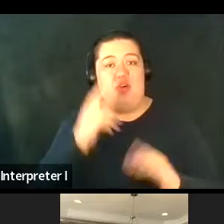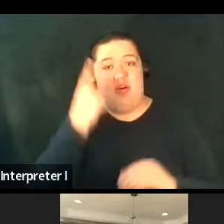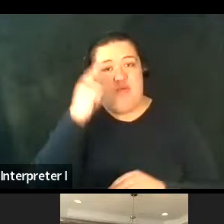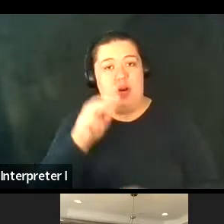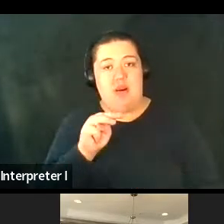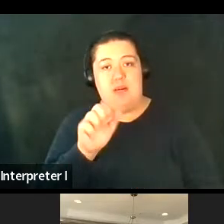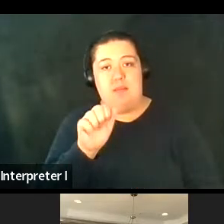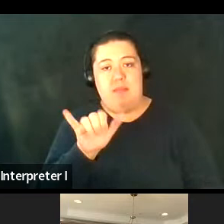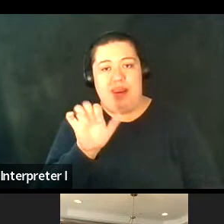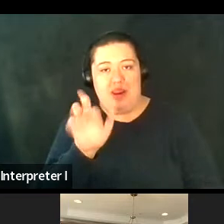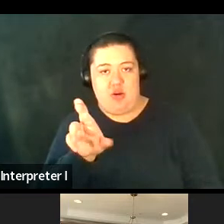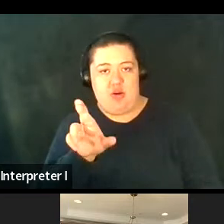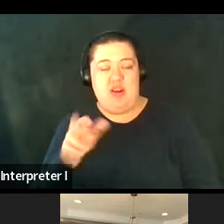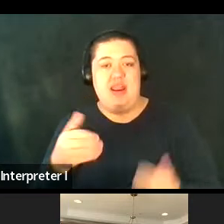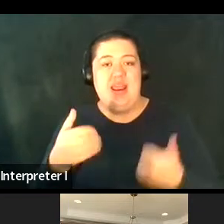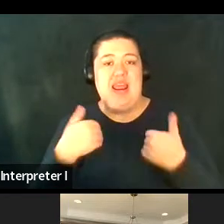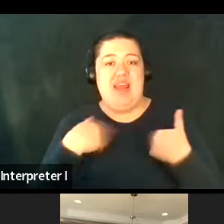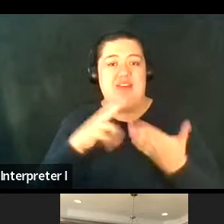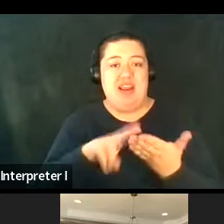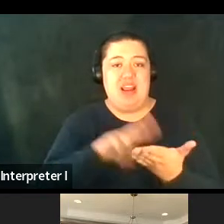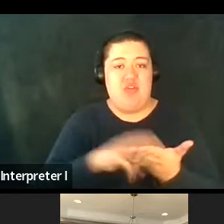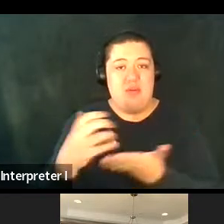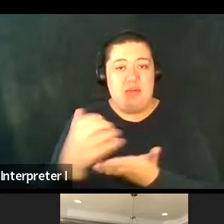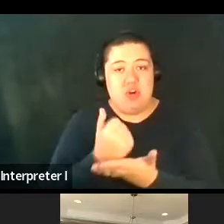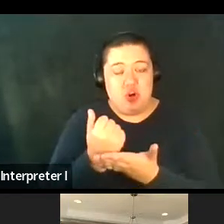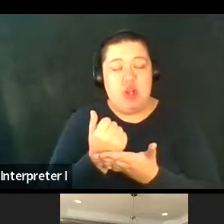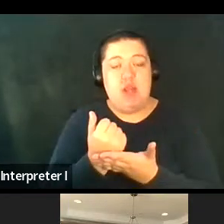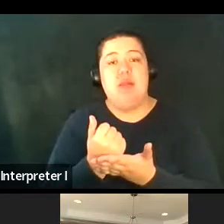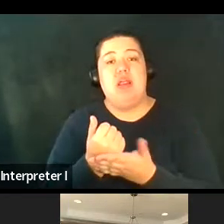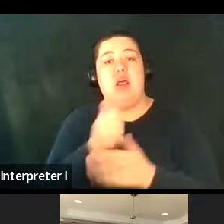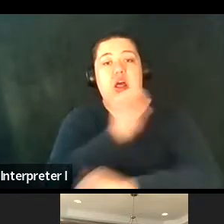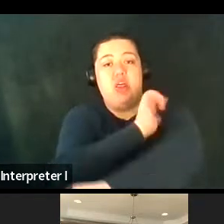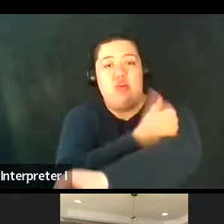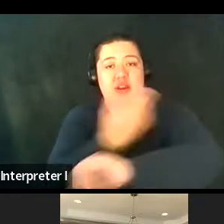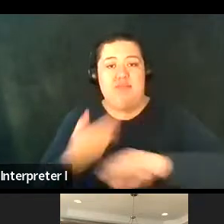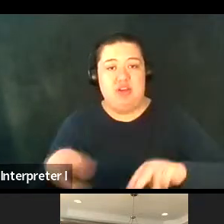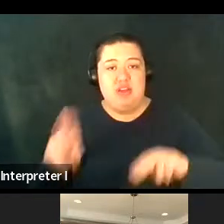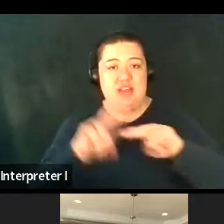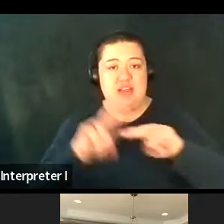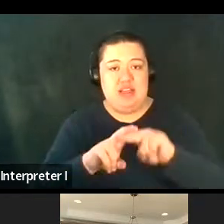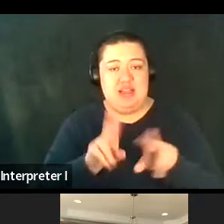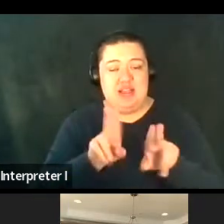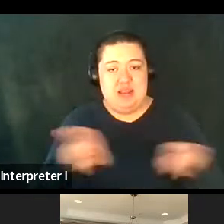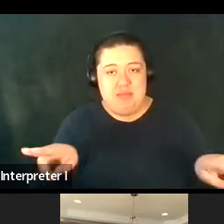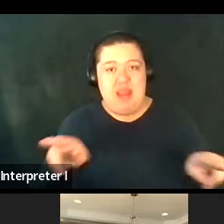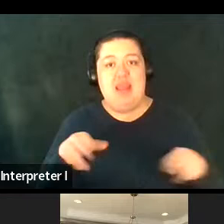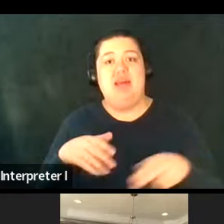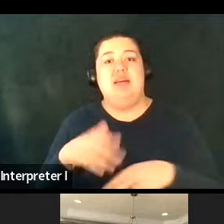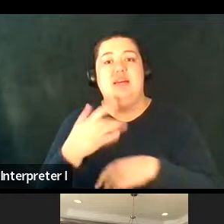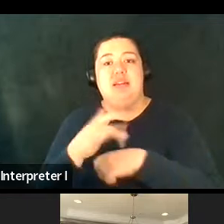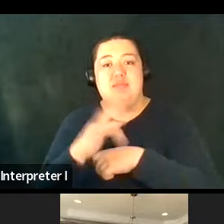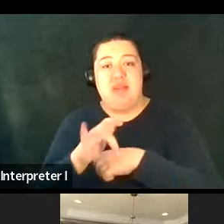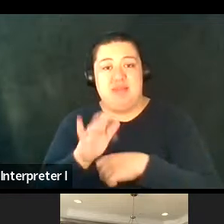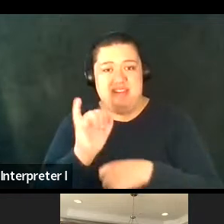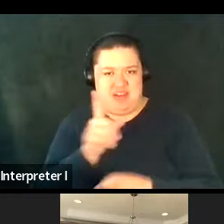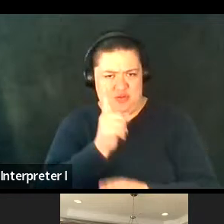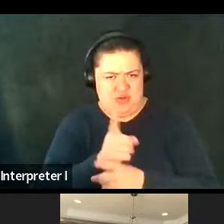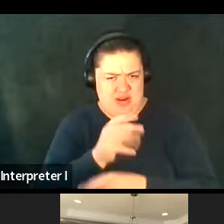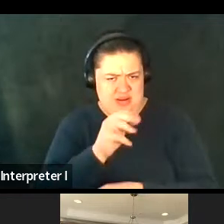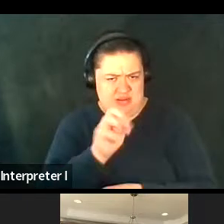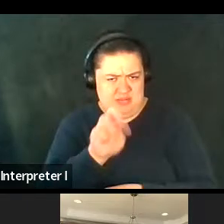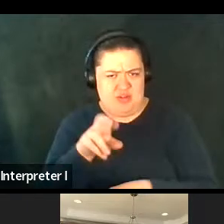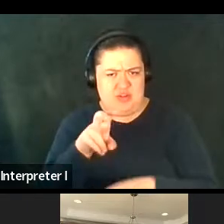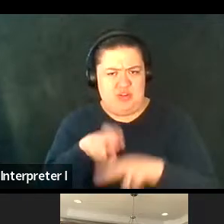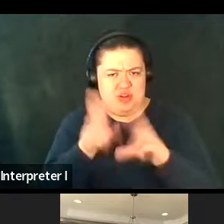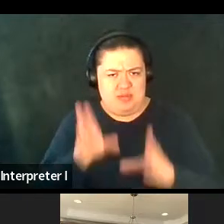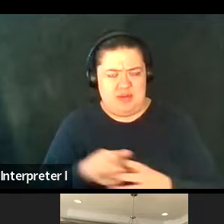mayor to have contracting and procurement authority to increase those secure bed spaces. Is that correct, Mr. Chairman?